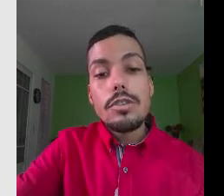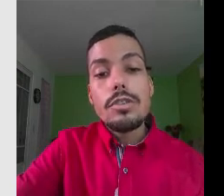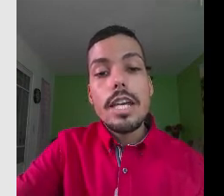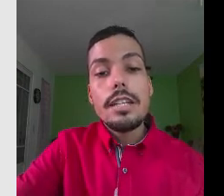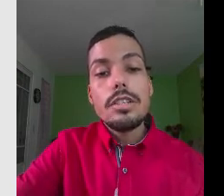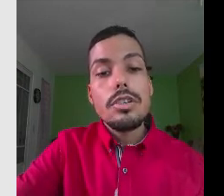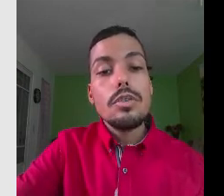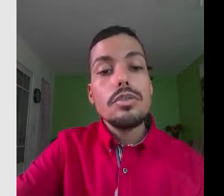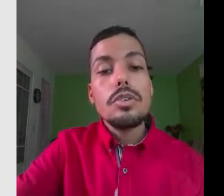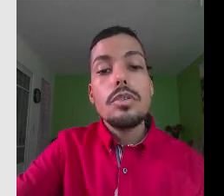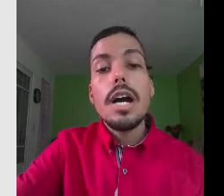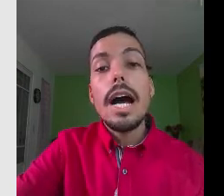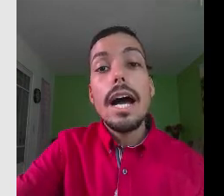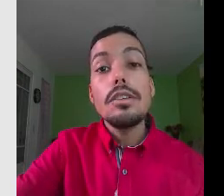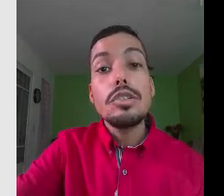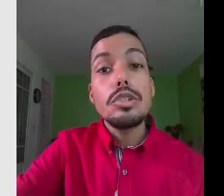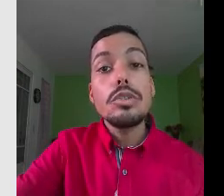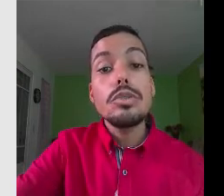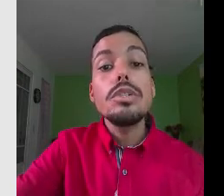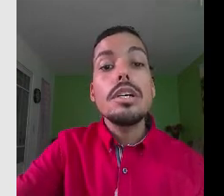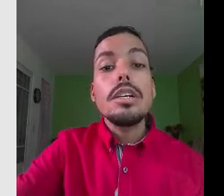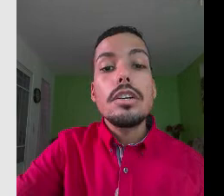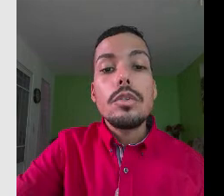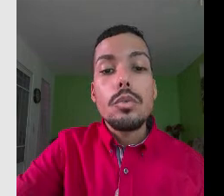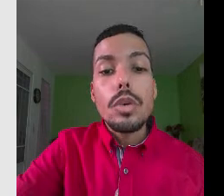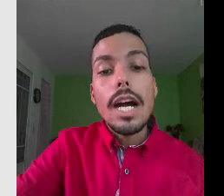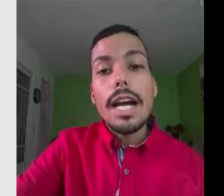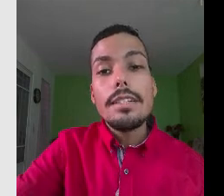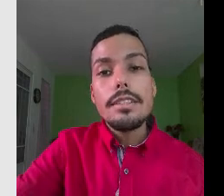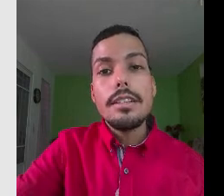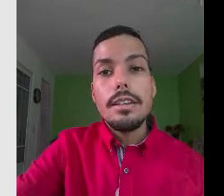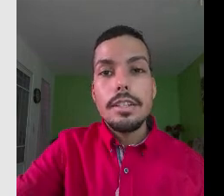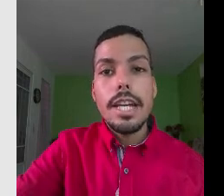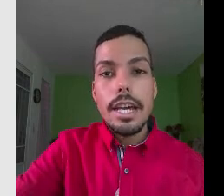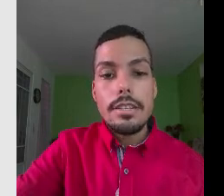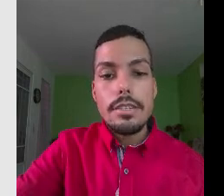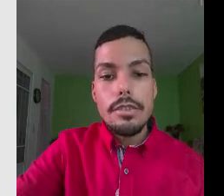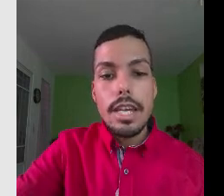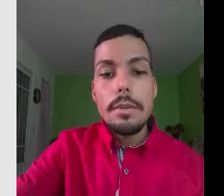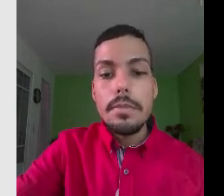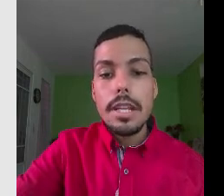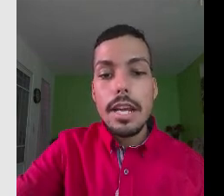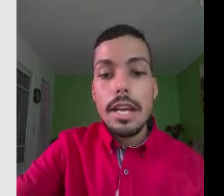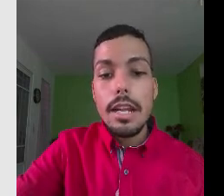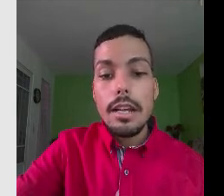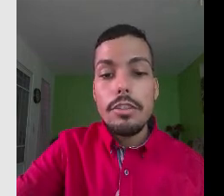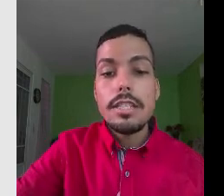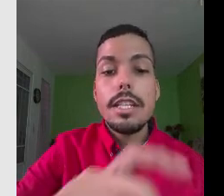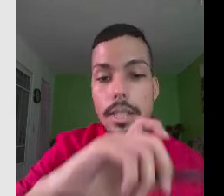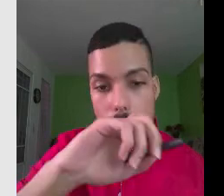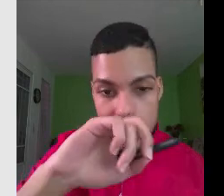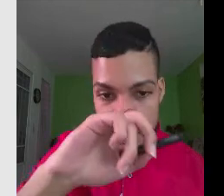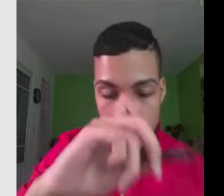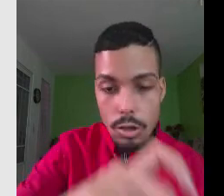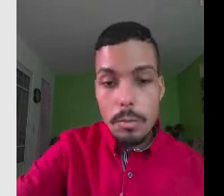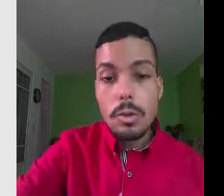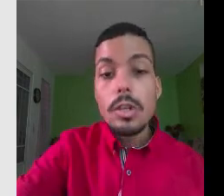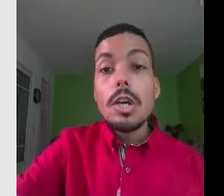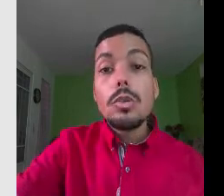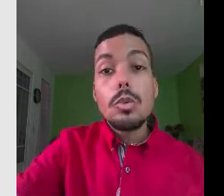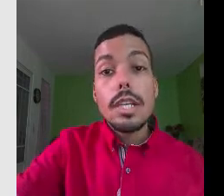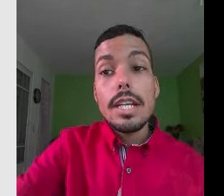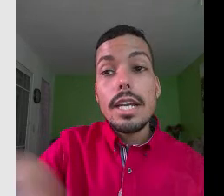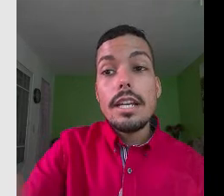the arrows that shows you how to write the letter X, okay? Las flechas te dicen